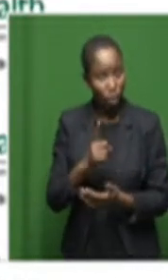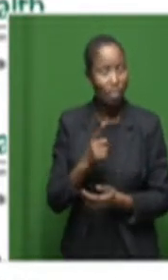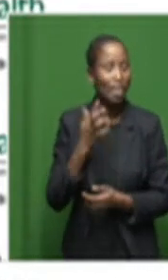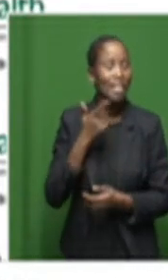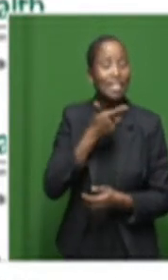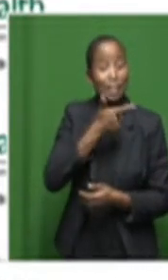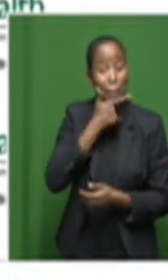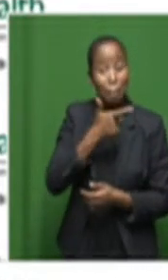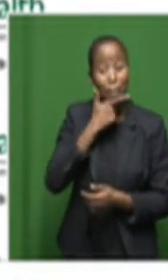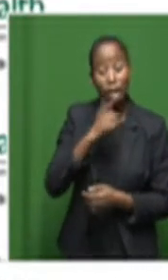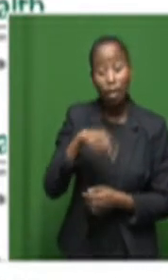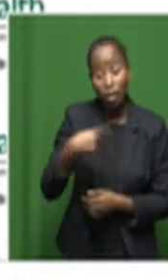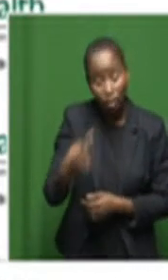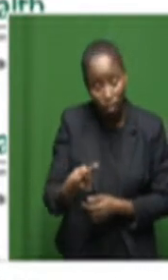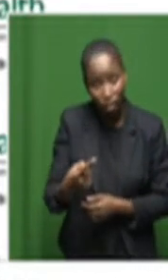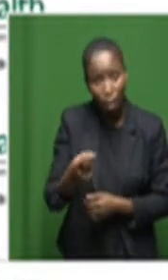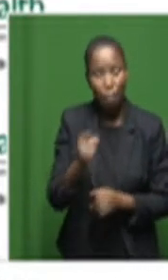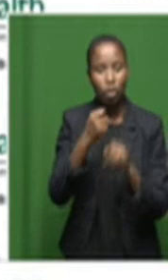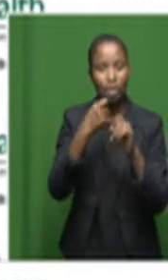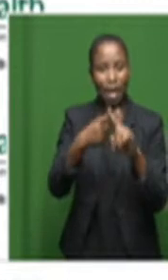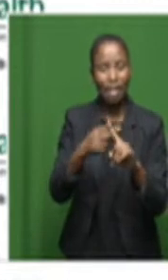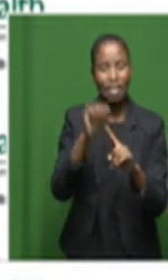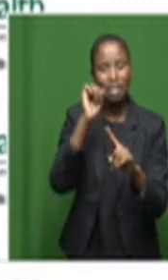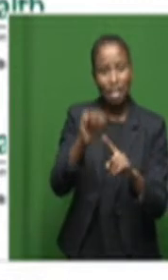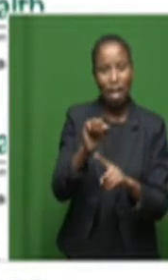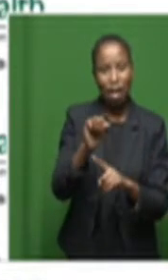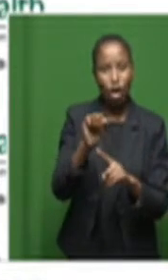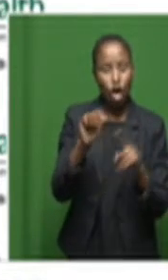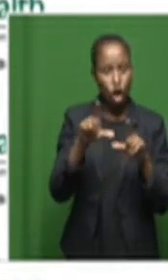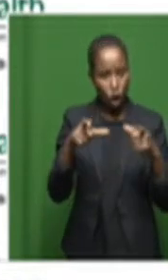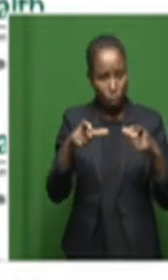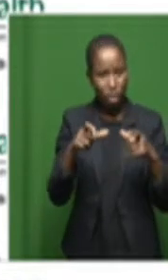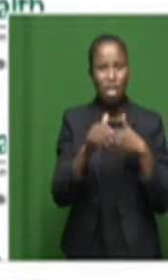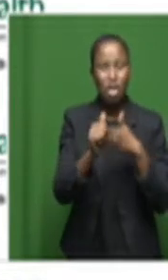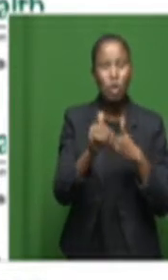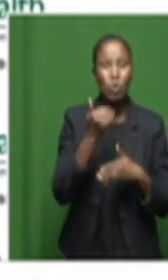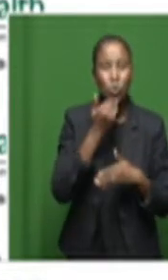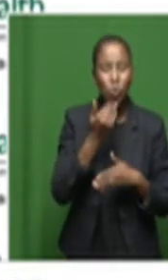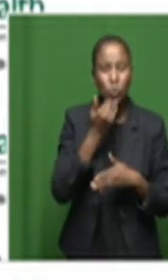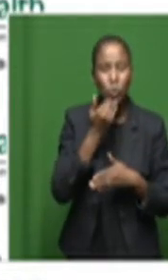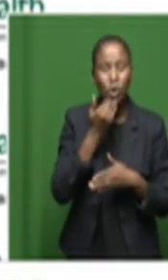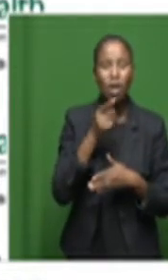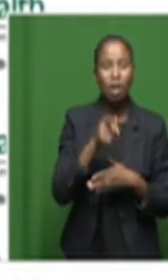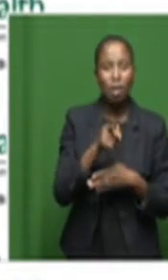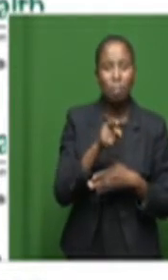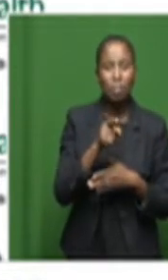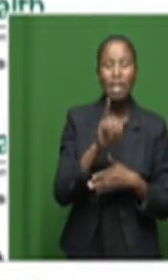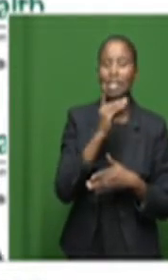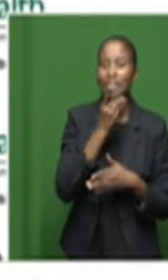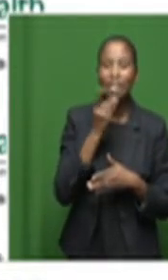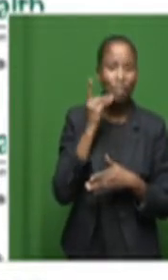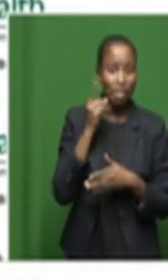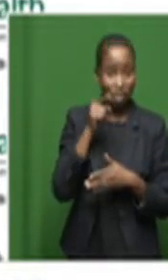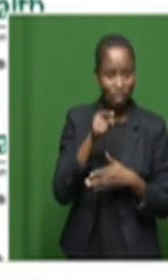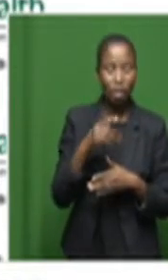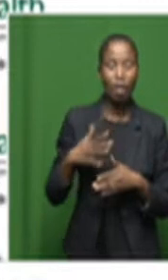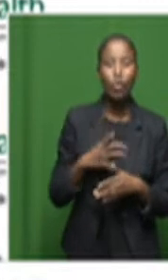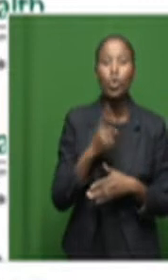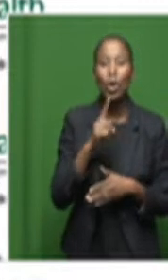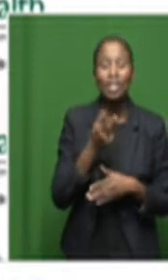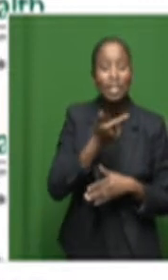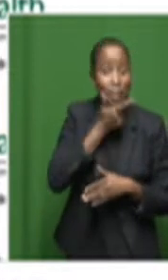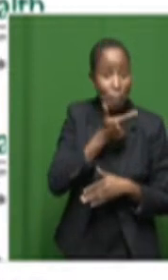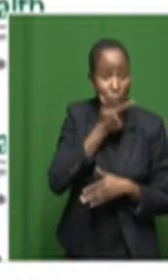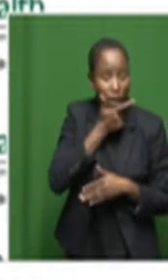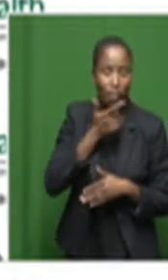the target of our interministerial committee led by Deputy President Mabuza is that by December, we must have at